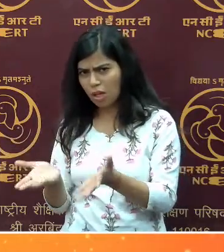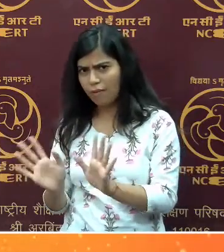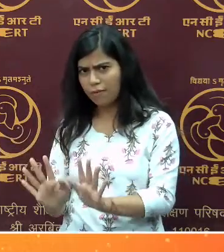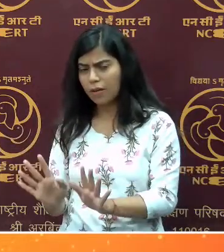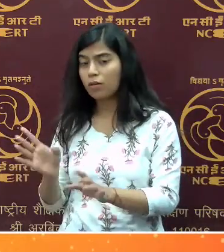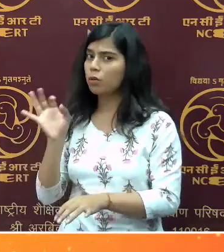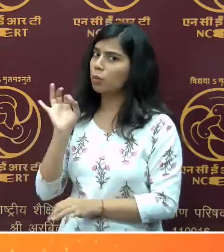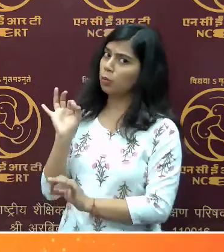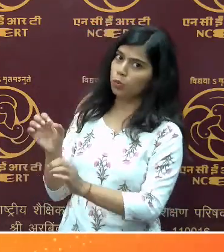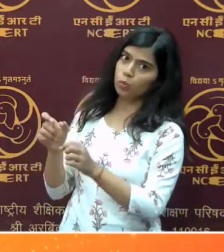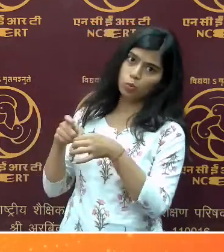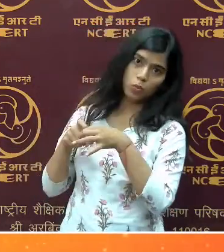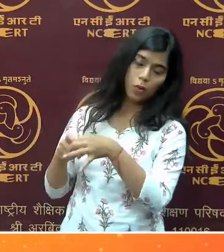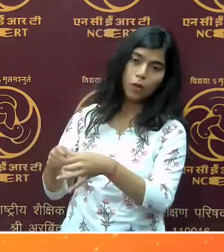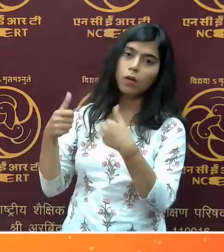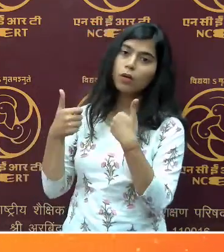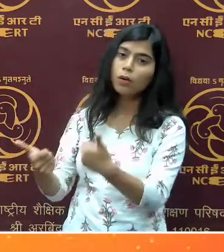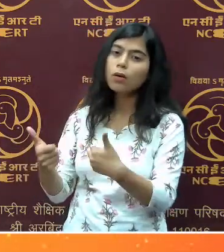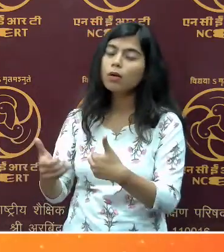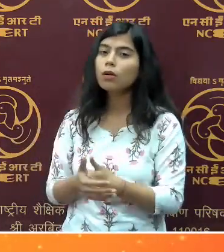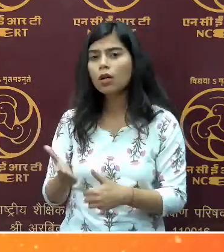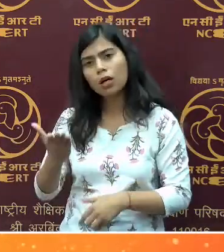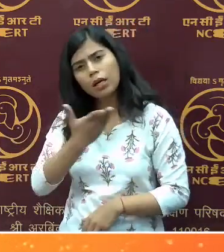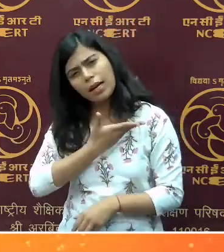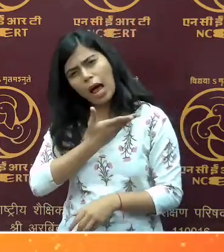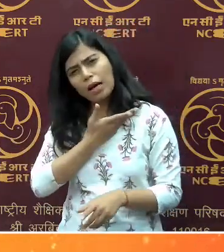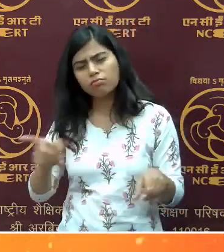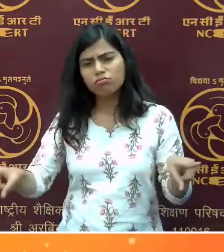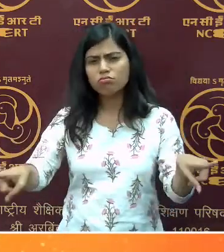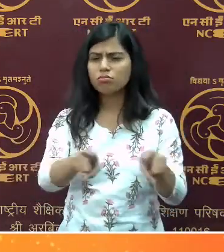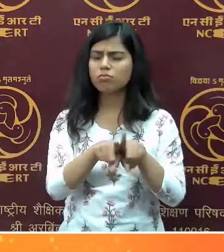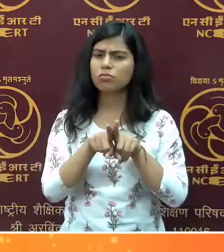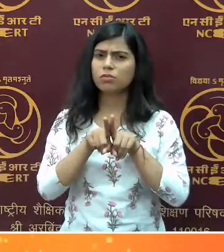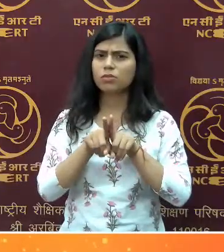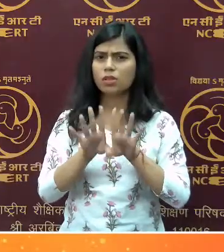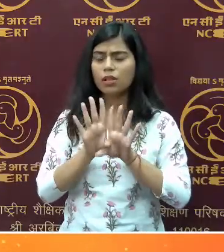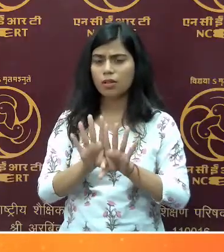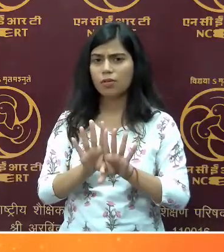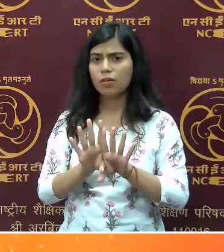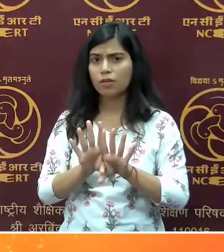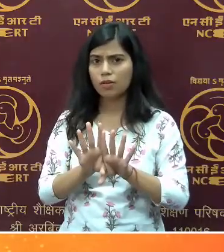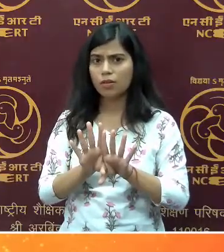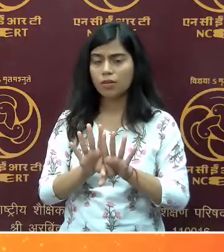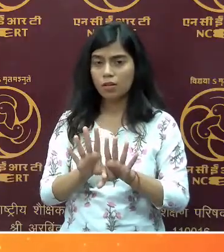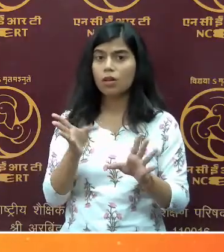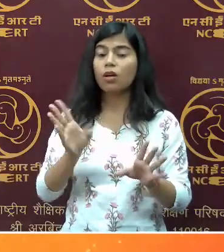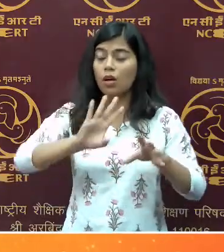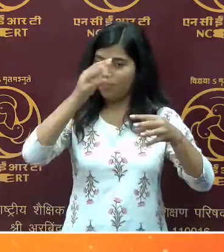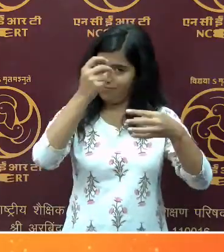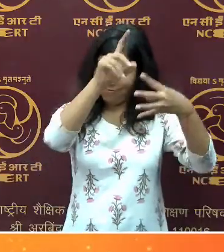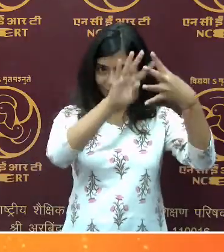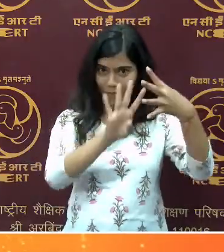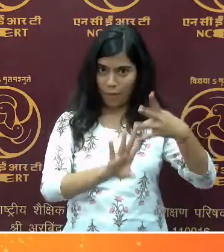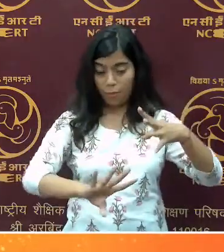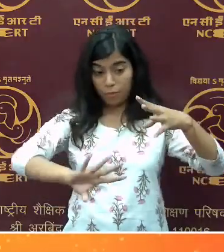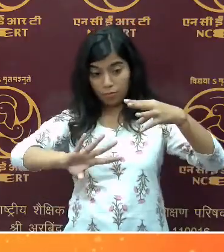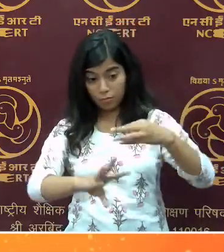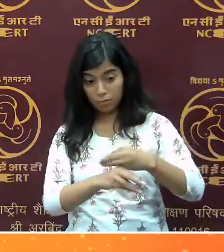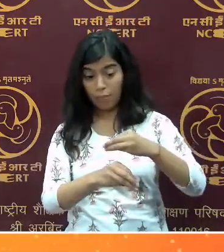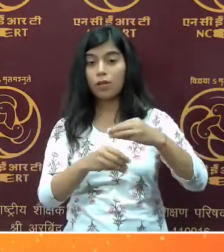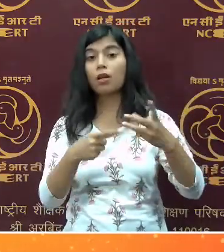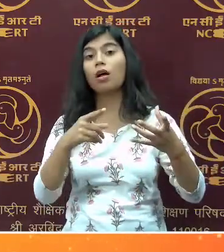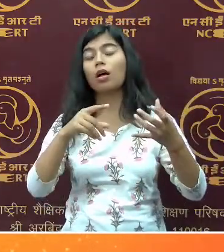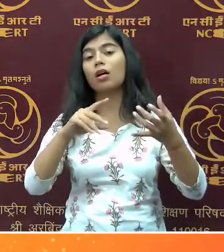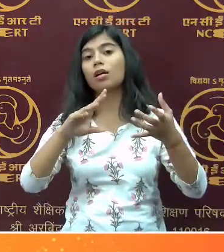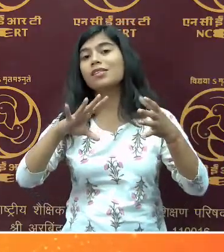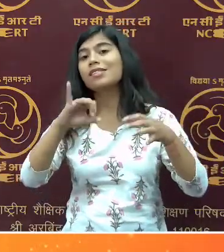question. Rights have remained the same, only right to property, which was a part of list of fundamental rights as article right